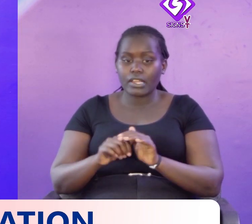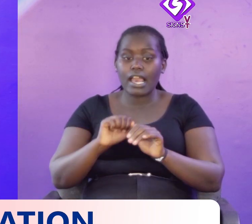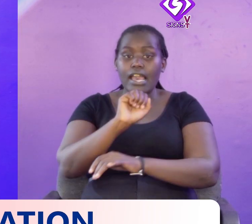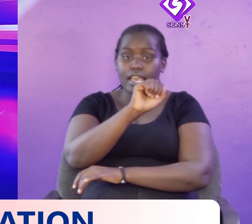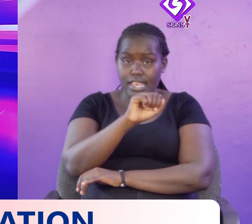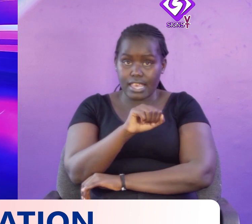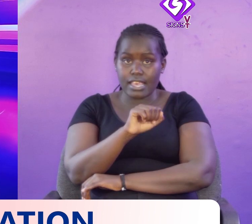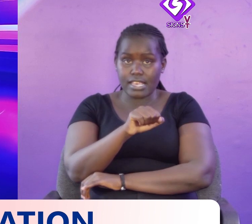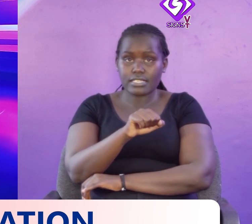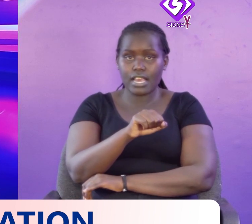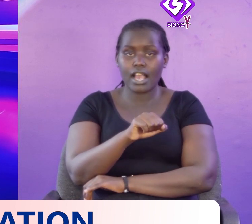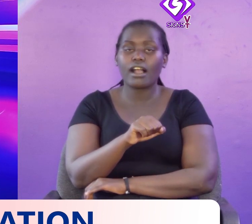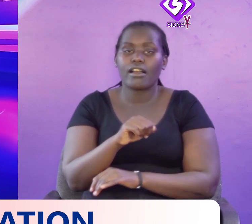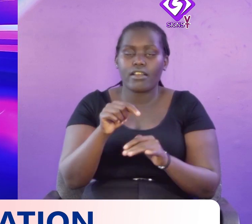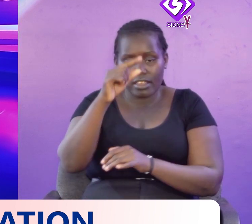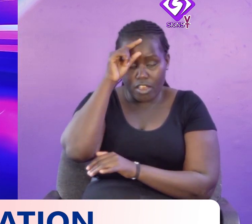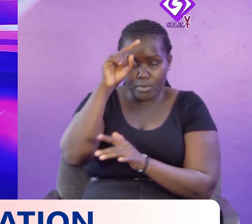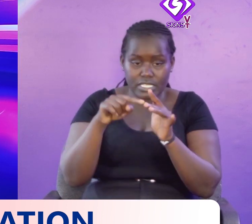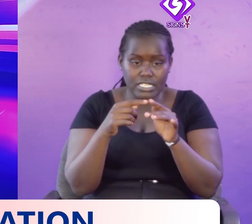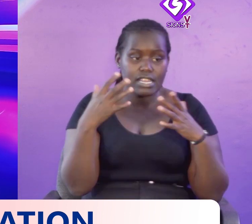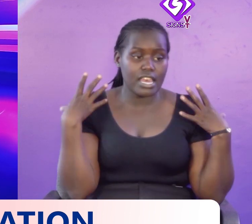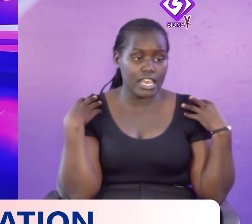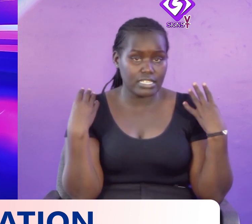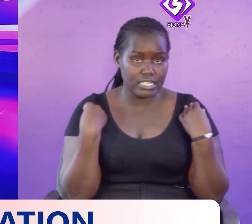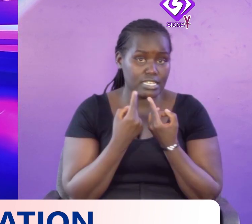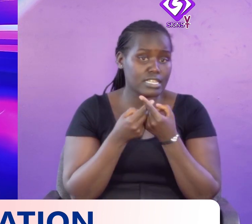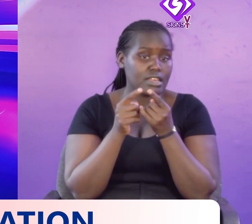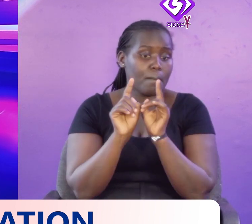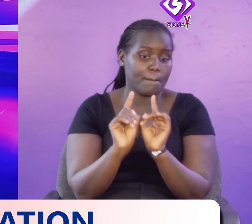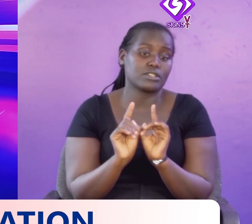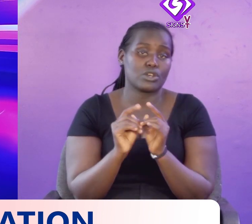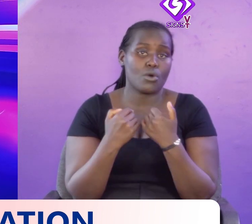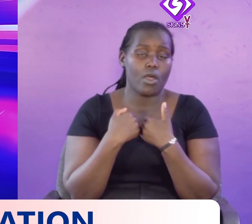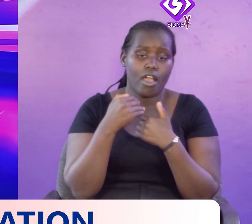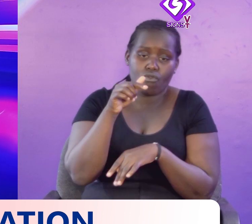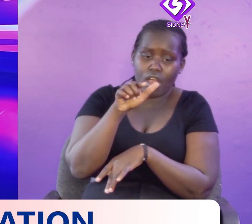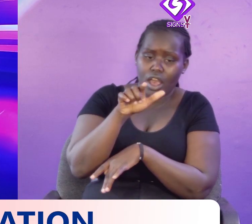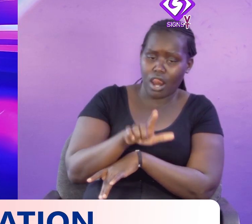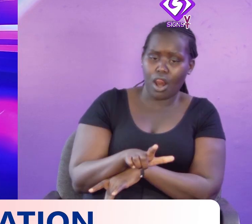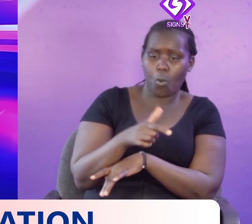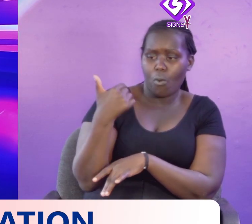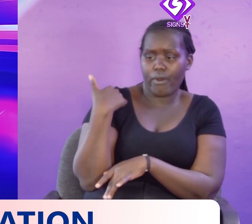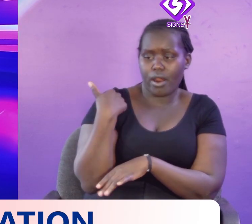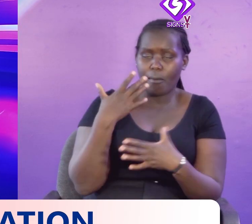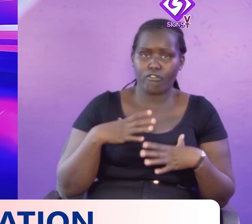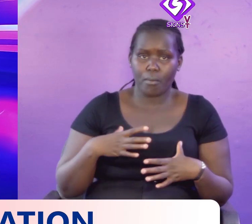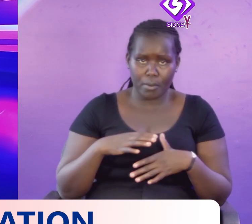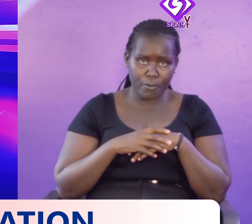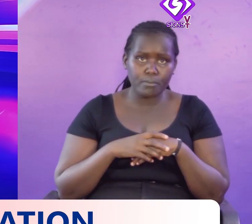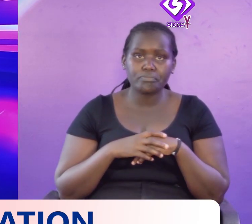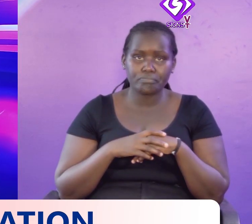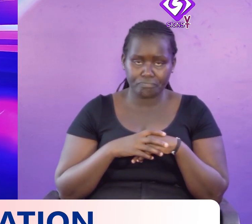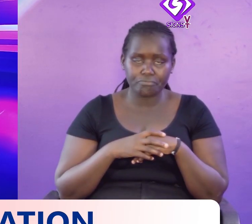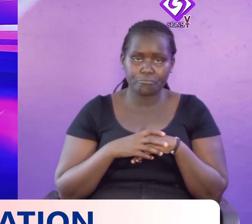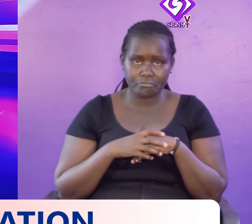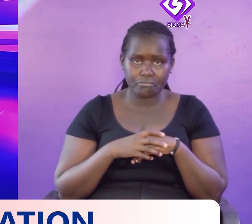government rolled out the exercise, but unfortunately, there is a very low turnout of people.